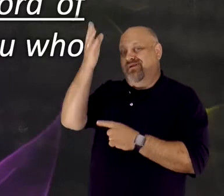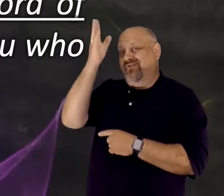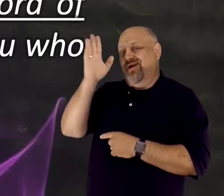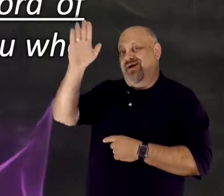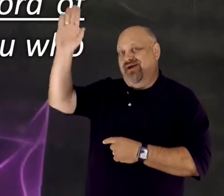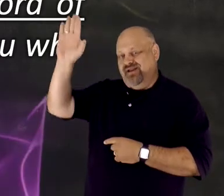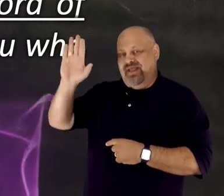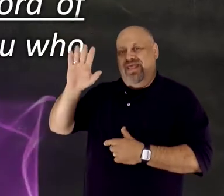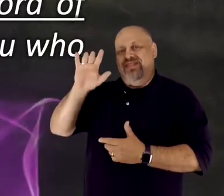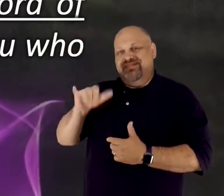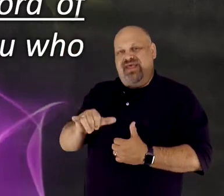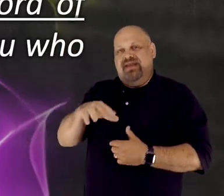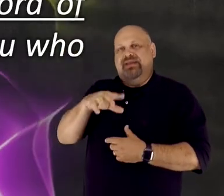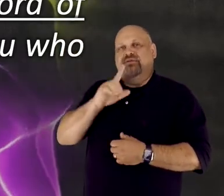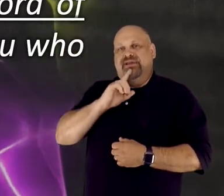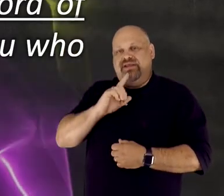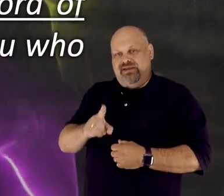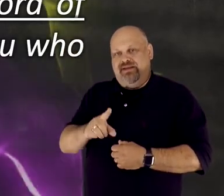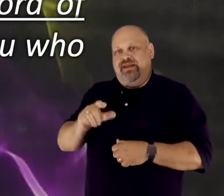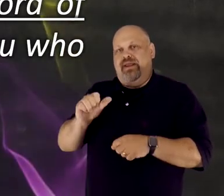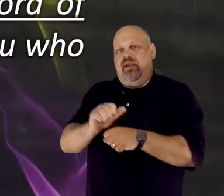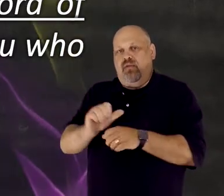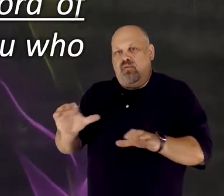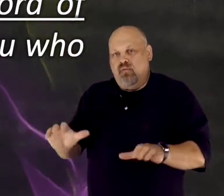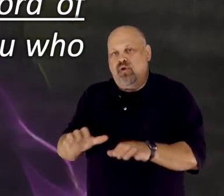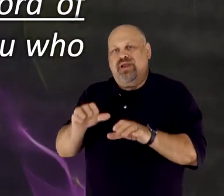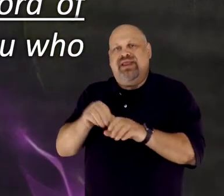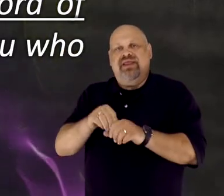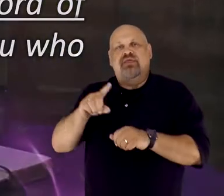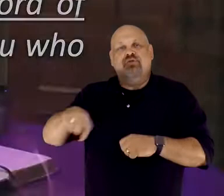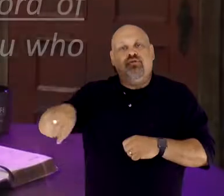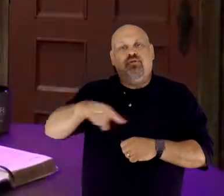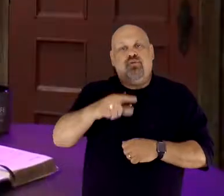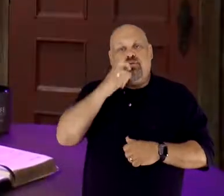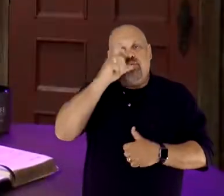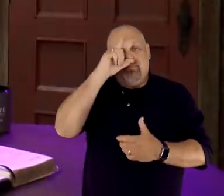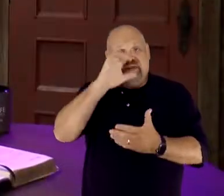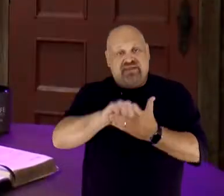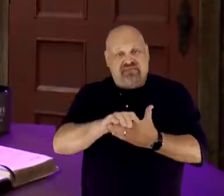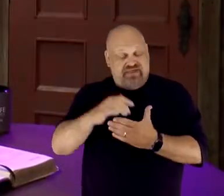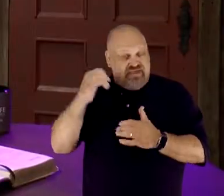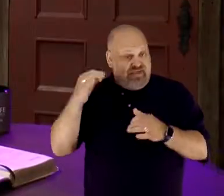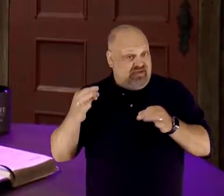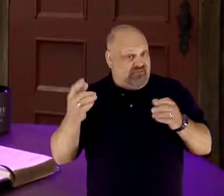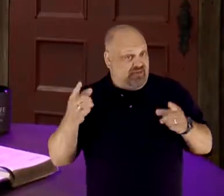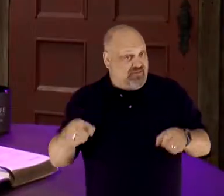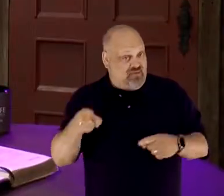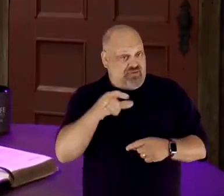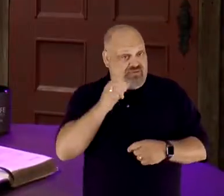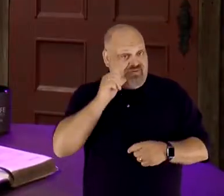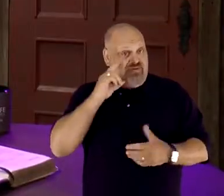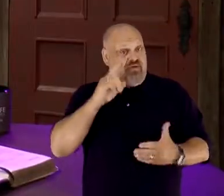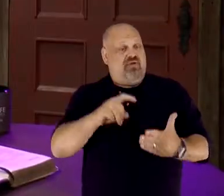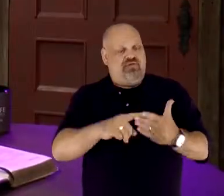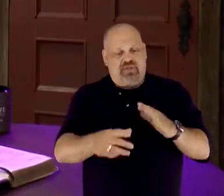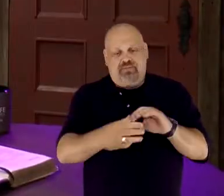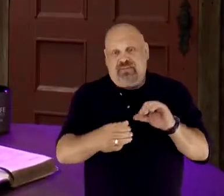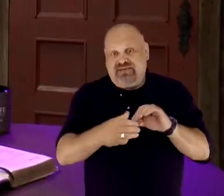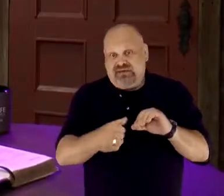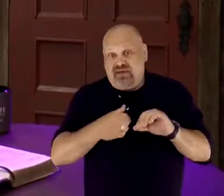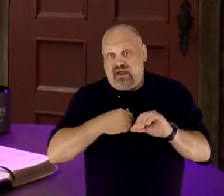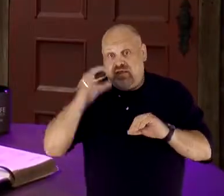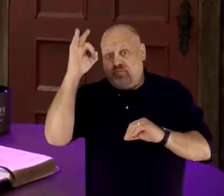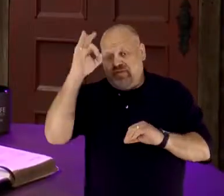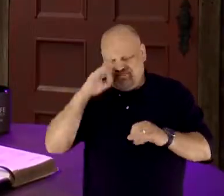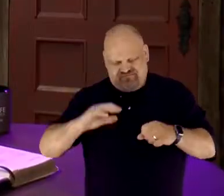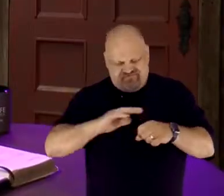God, which is indeed at work in you who believe." In case you haven't noticed, the messages that I preach